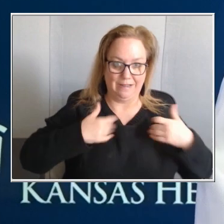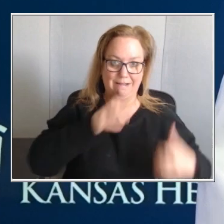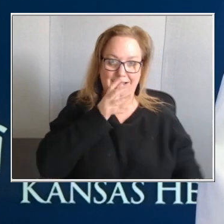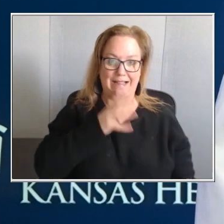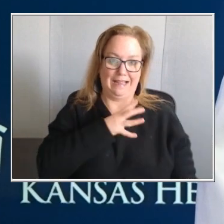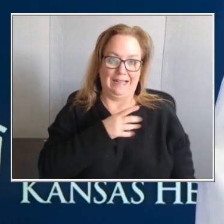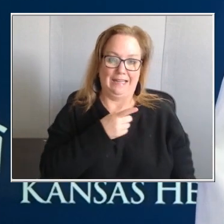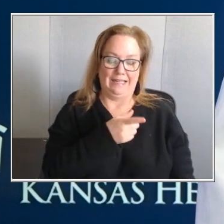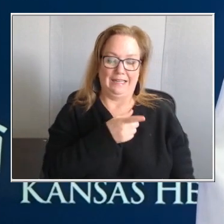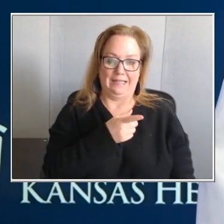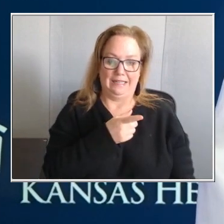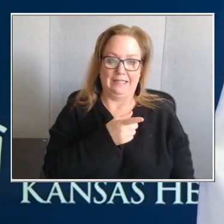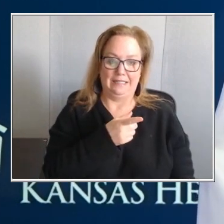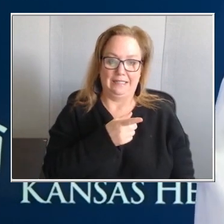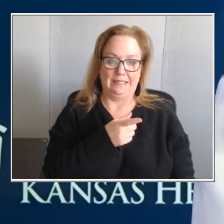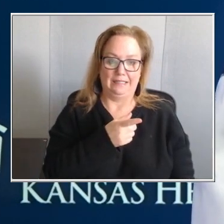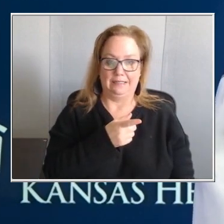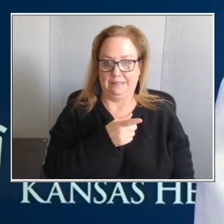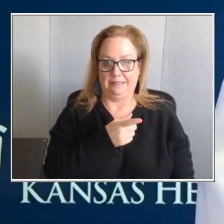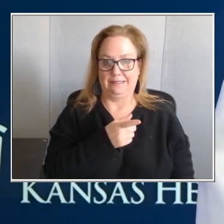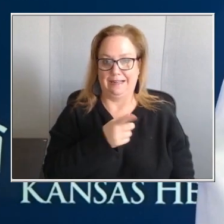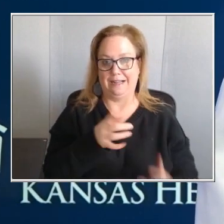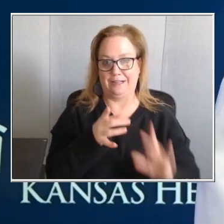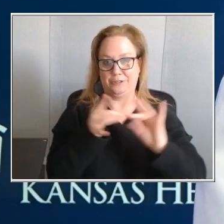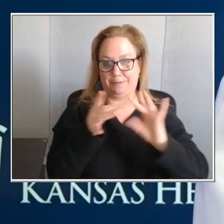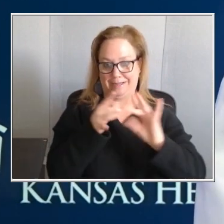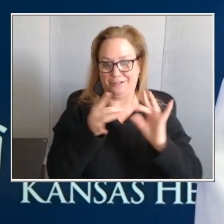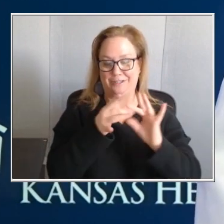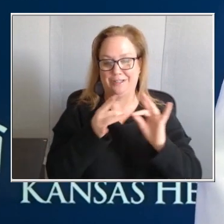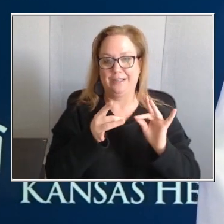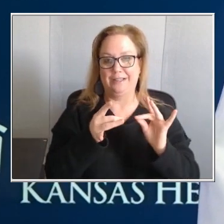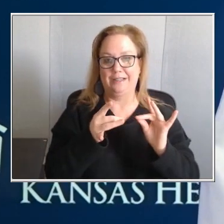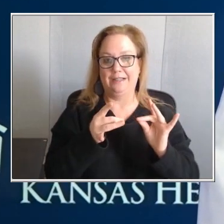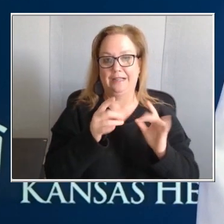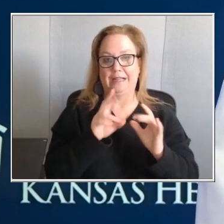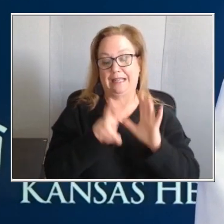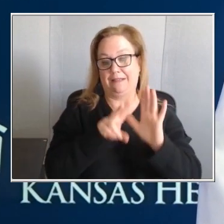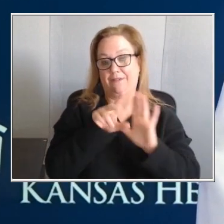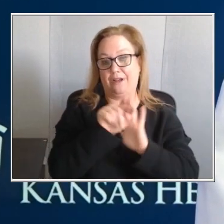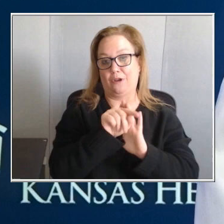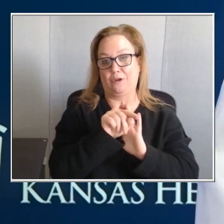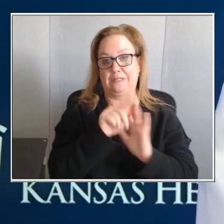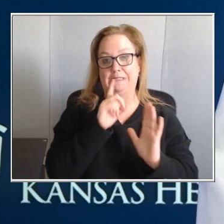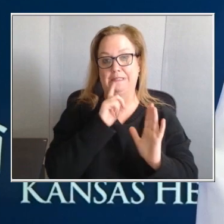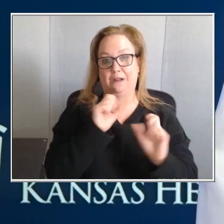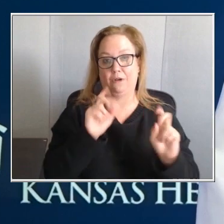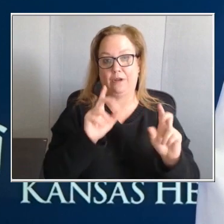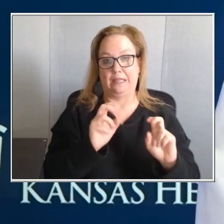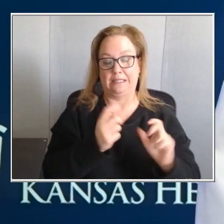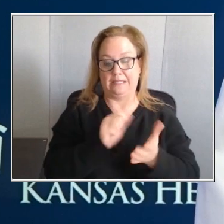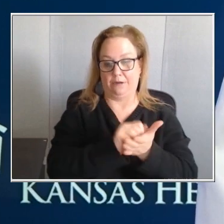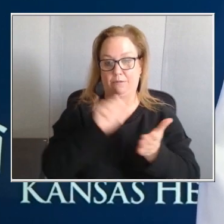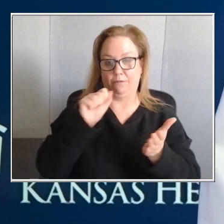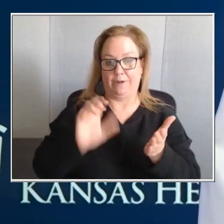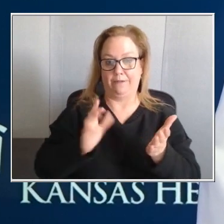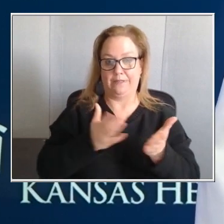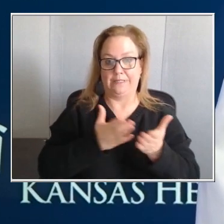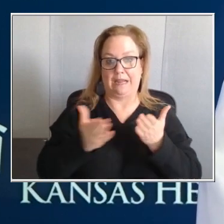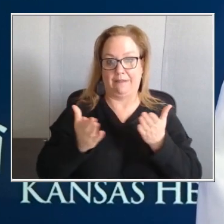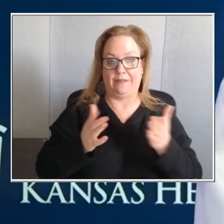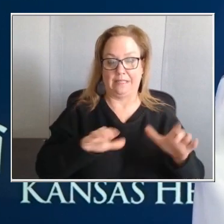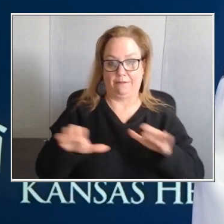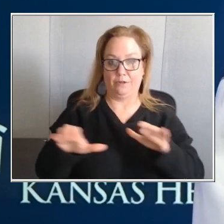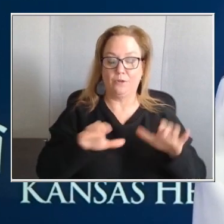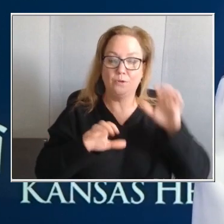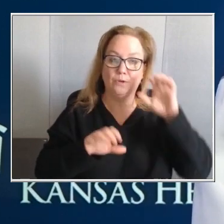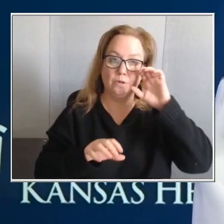who, as she mentioned in the video, said, okay, let's get rid of this thing, I have things to do. And that has